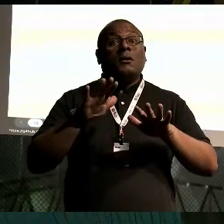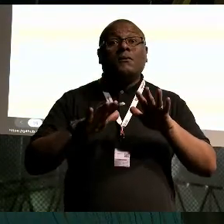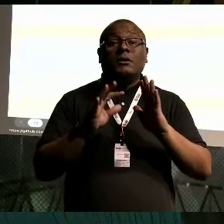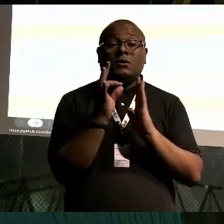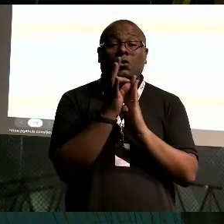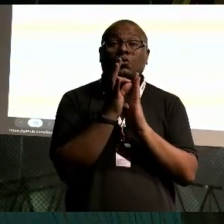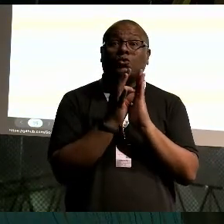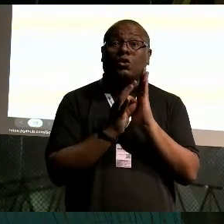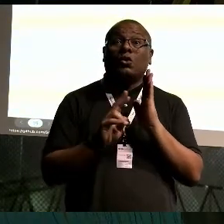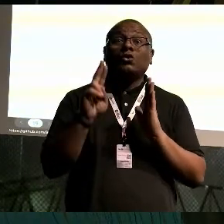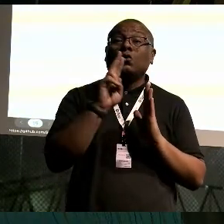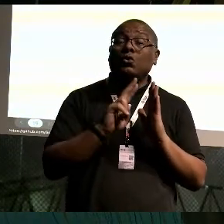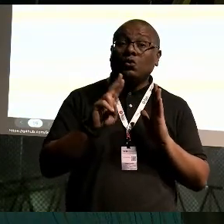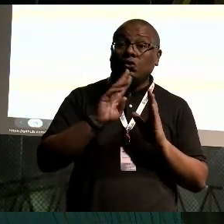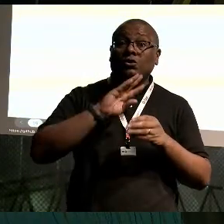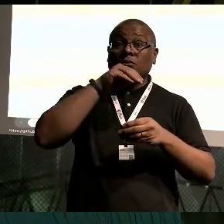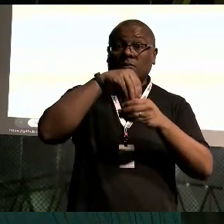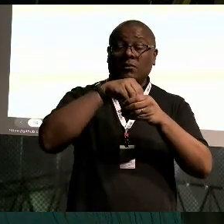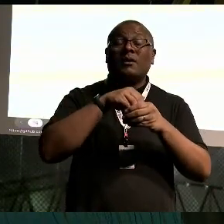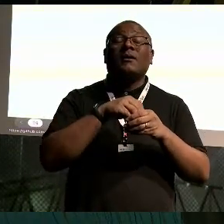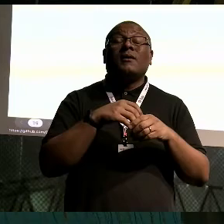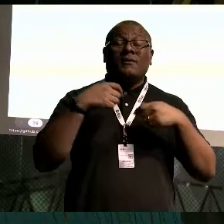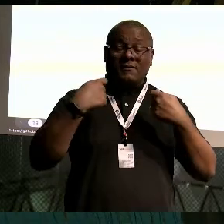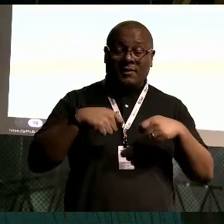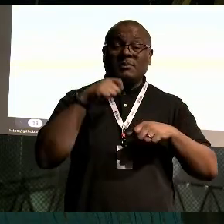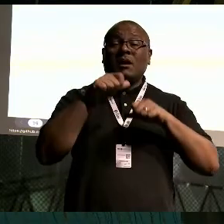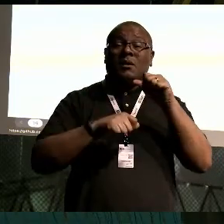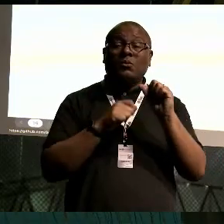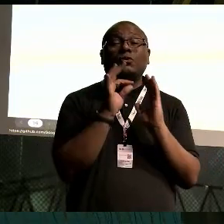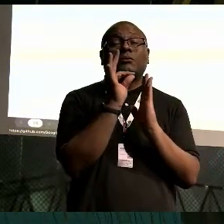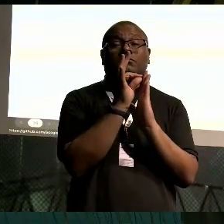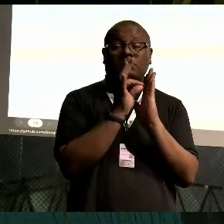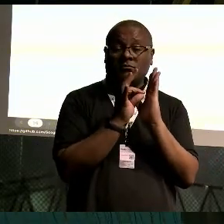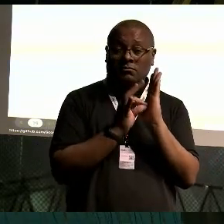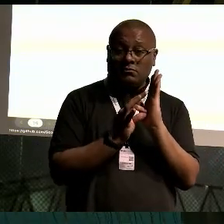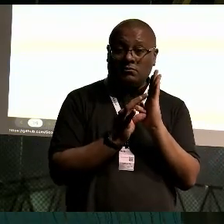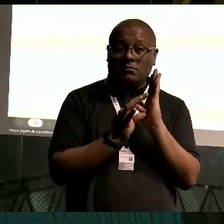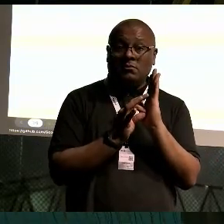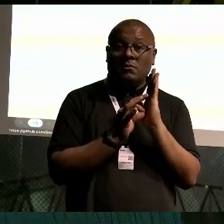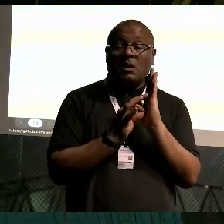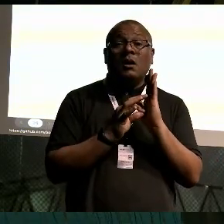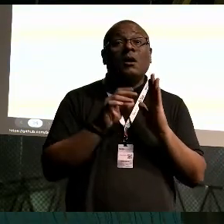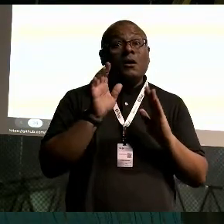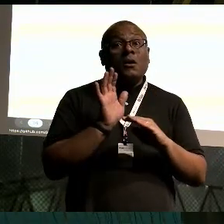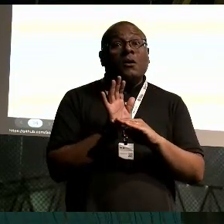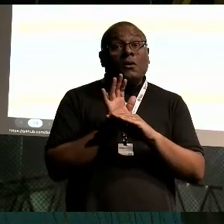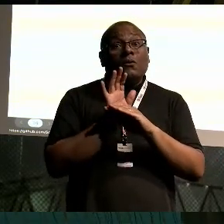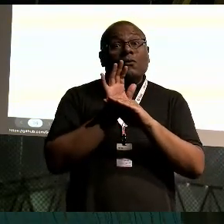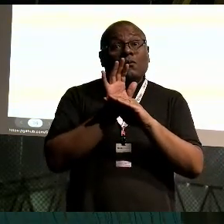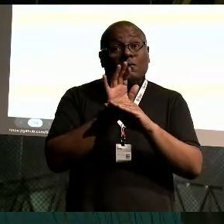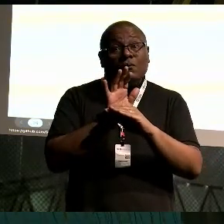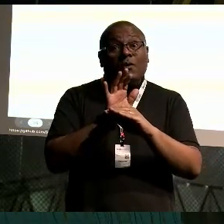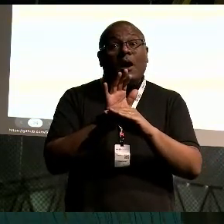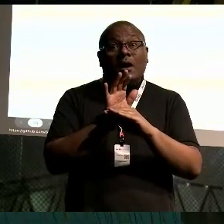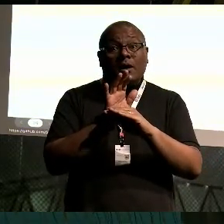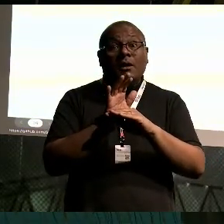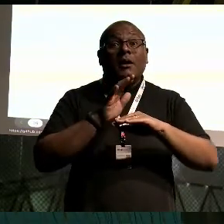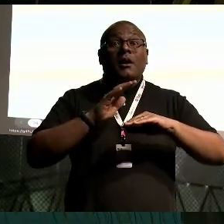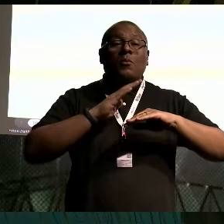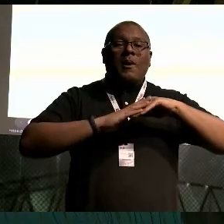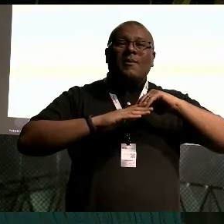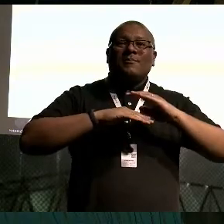code. Usually when you want to change your code, you don't just change it in the production. What you usually do is that you create a